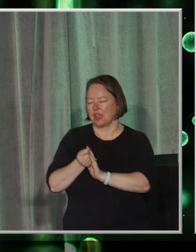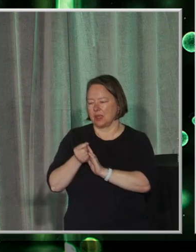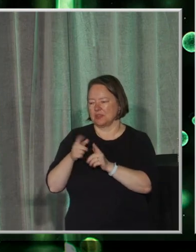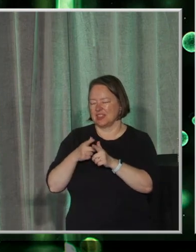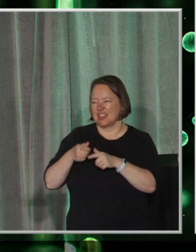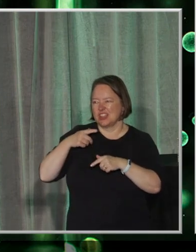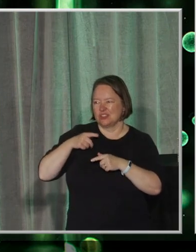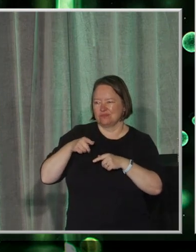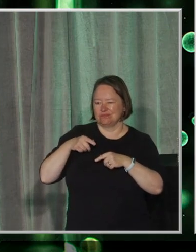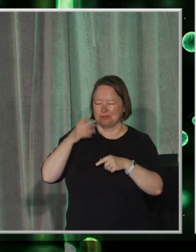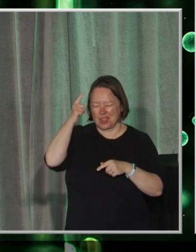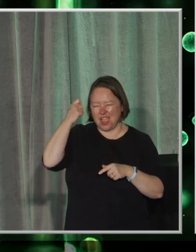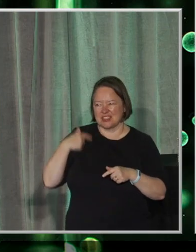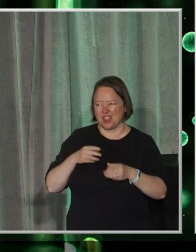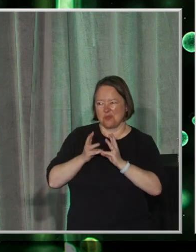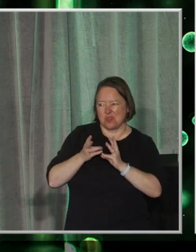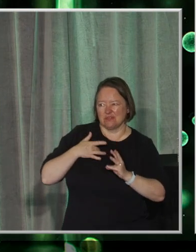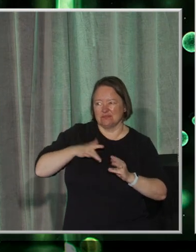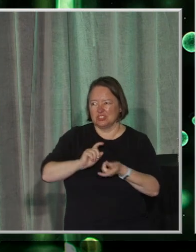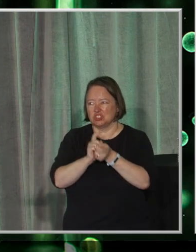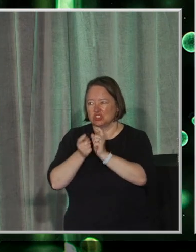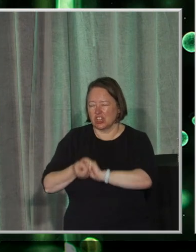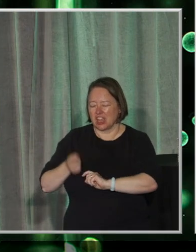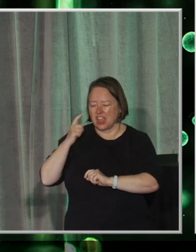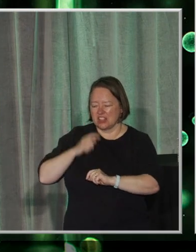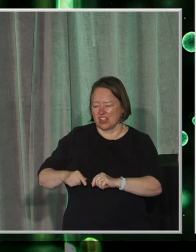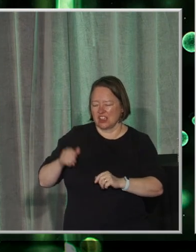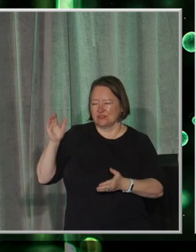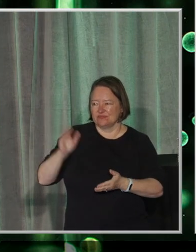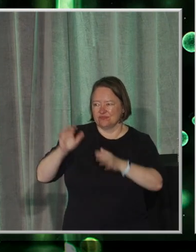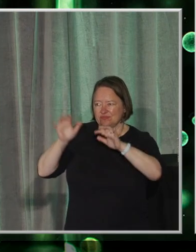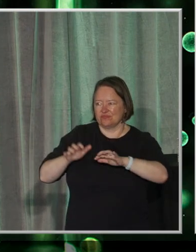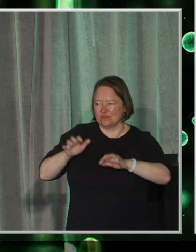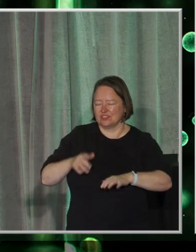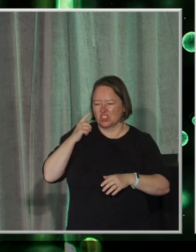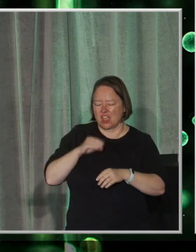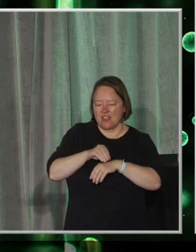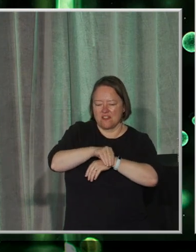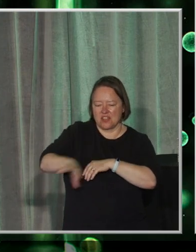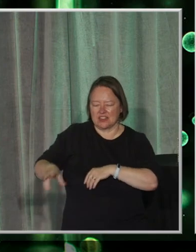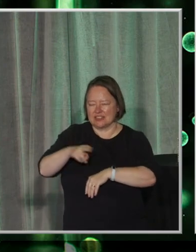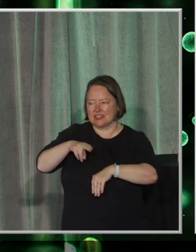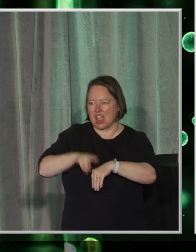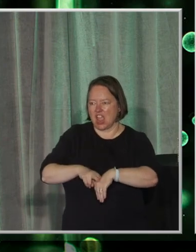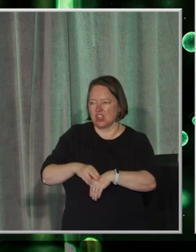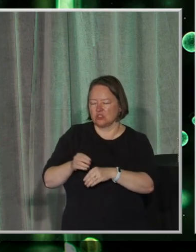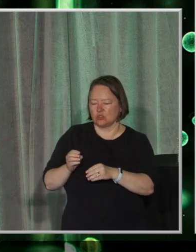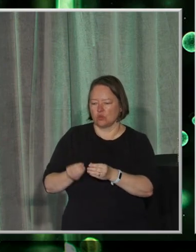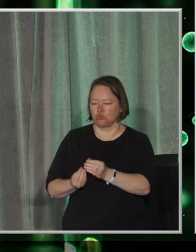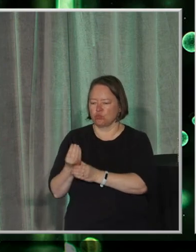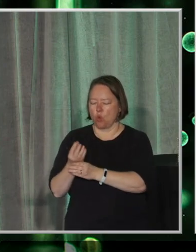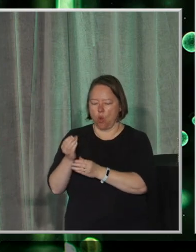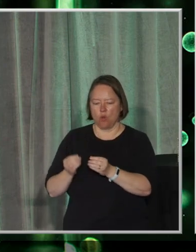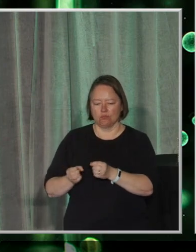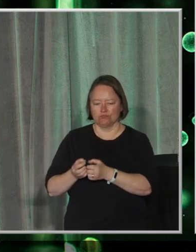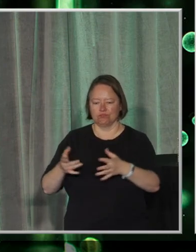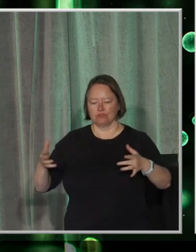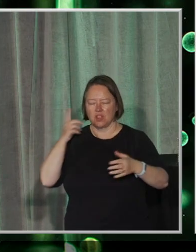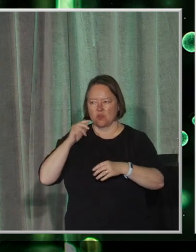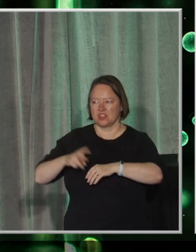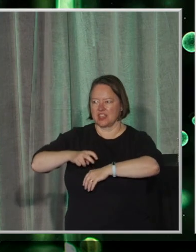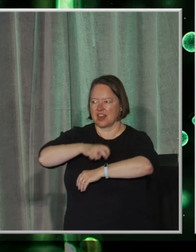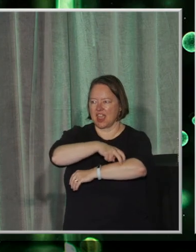changes, there have been high shortages of rainfalls, hence affecting the natural population of Senene and even affecting its supply in the